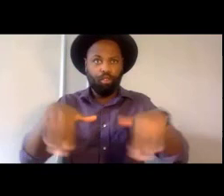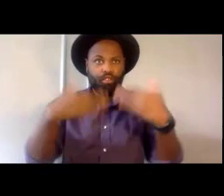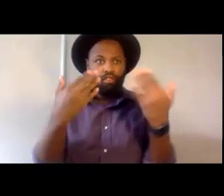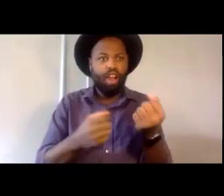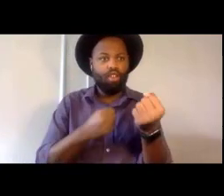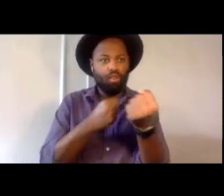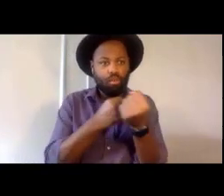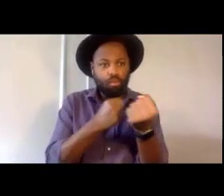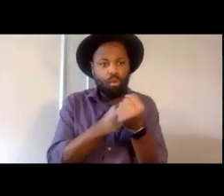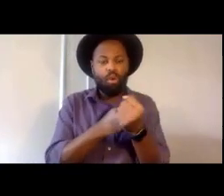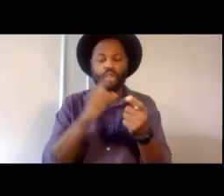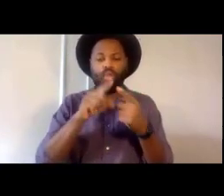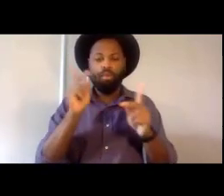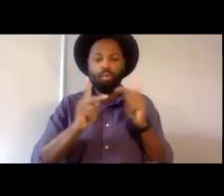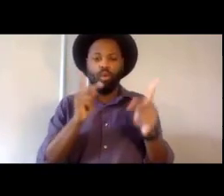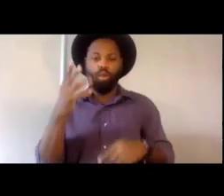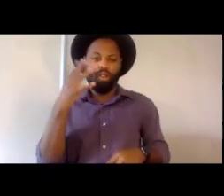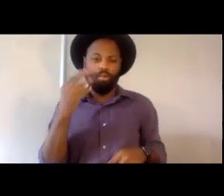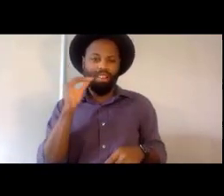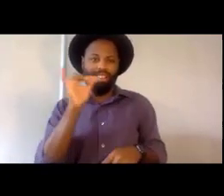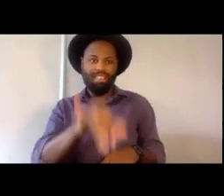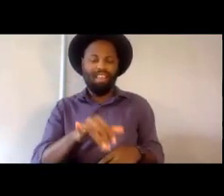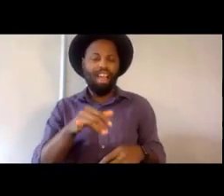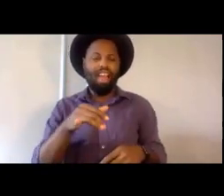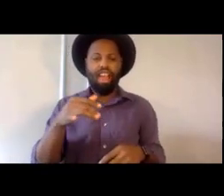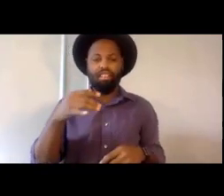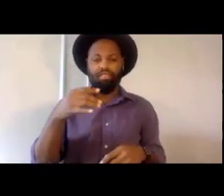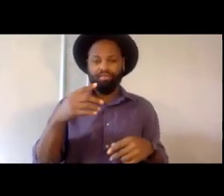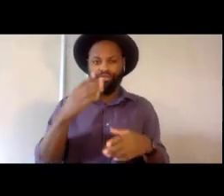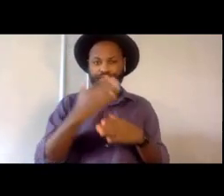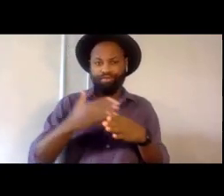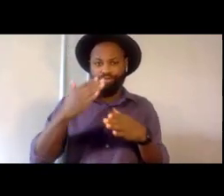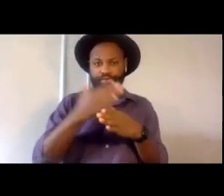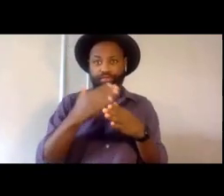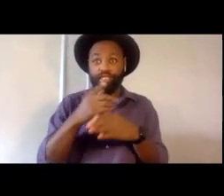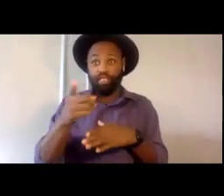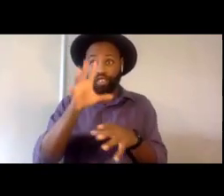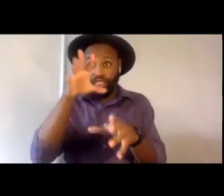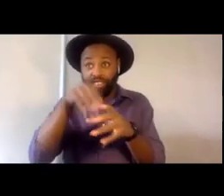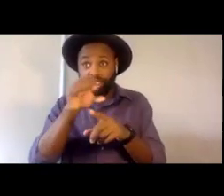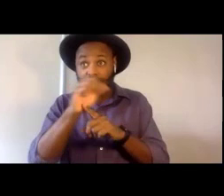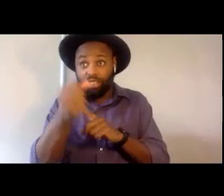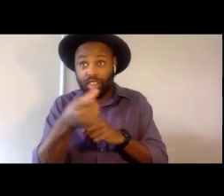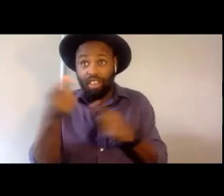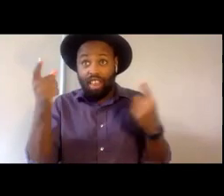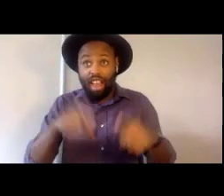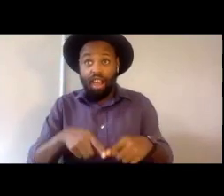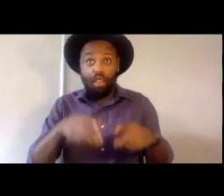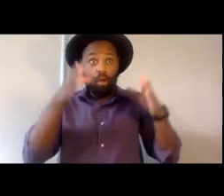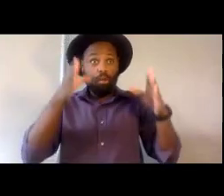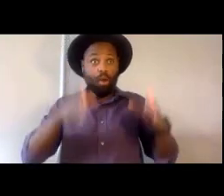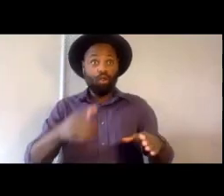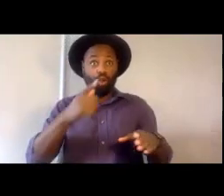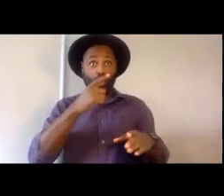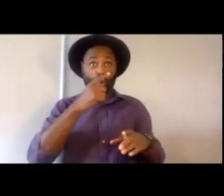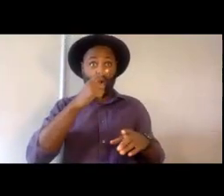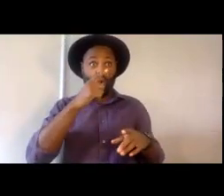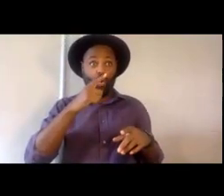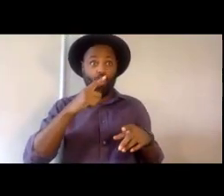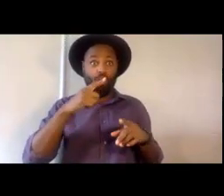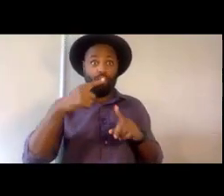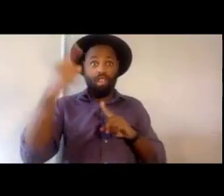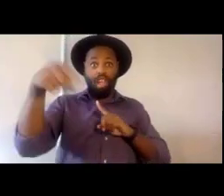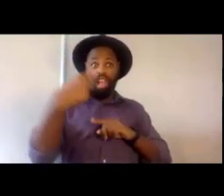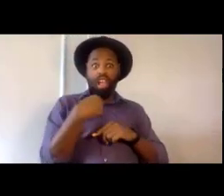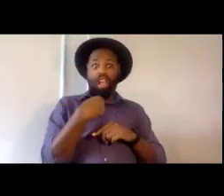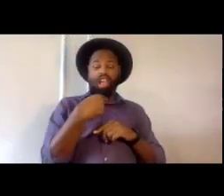experiencing harassment. If you're in a situation where this happens, give the individual being targeted a chance to respond. If